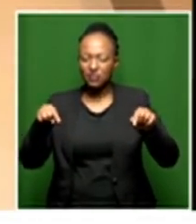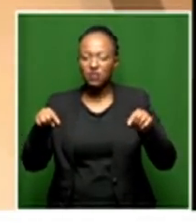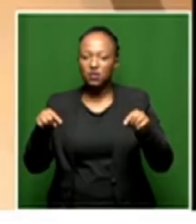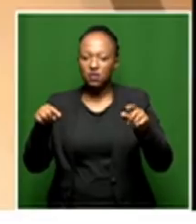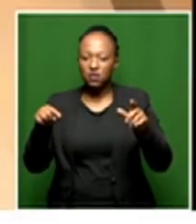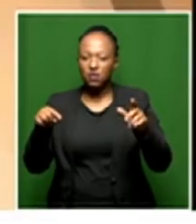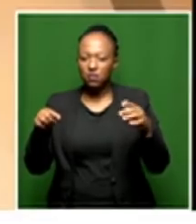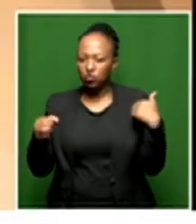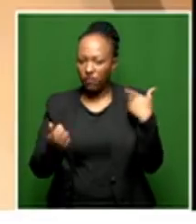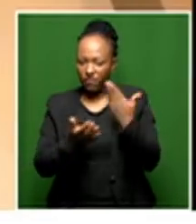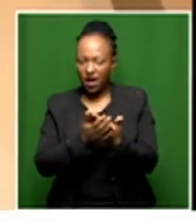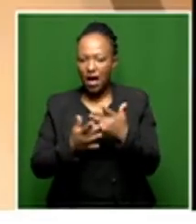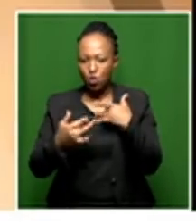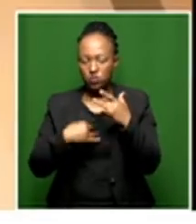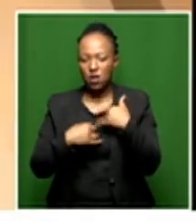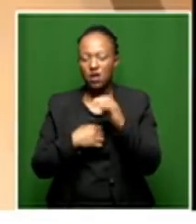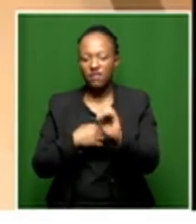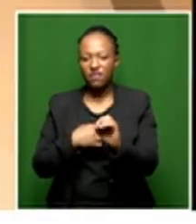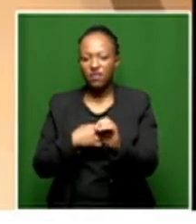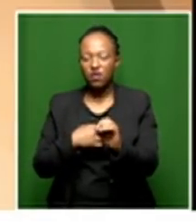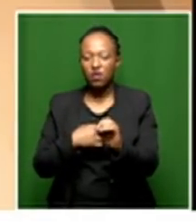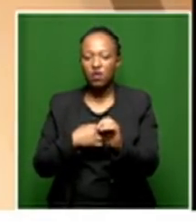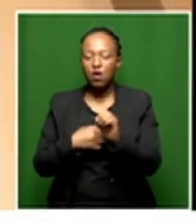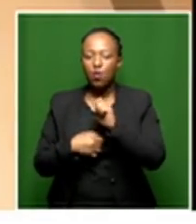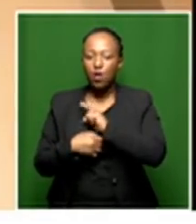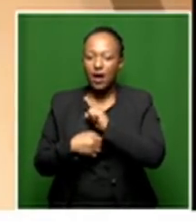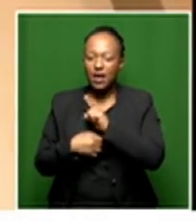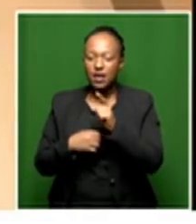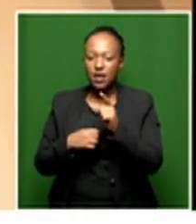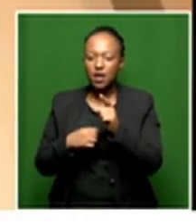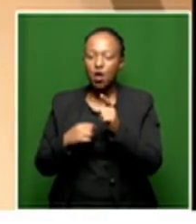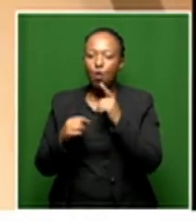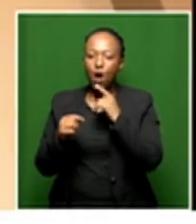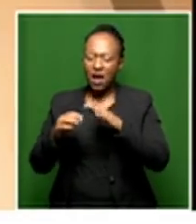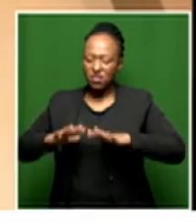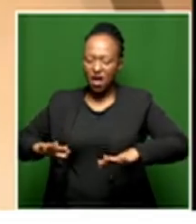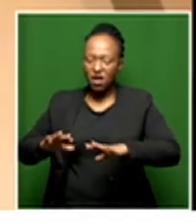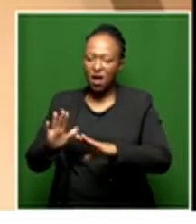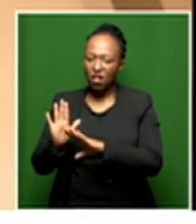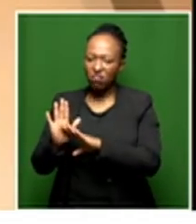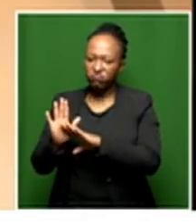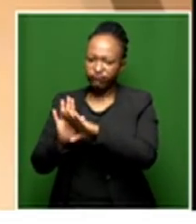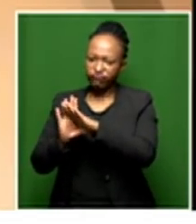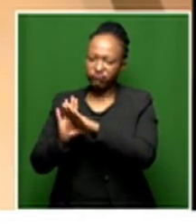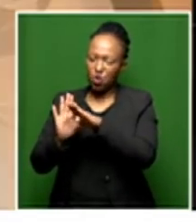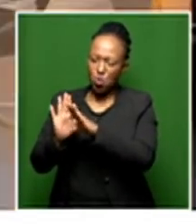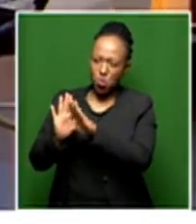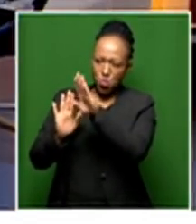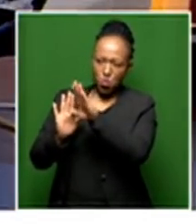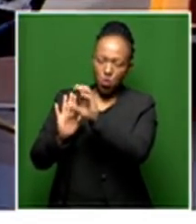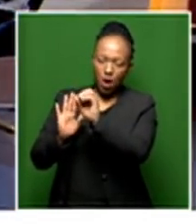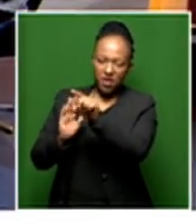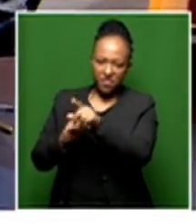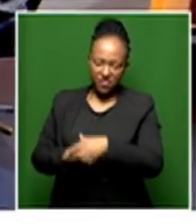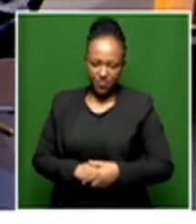far we have been a little bit concerned about because of the topography. Just speaking of the